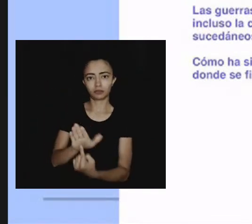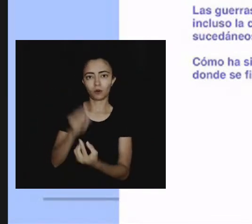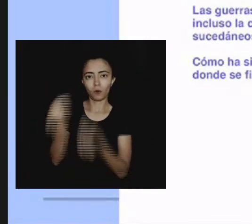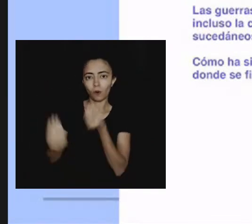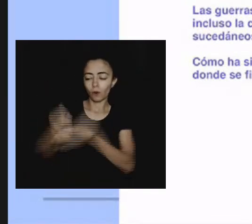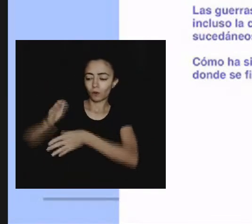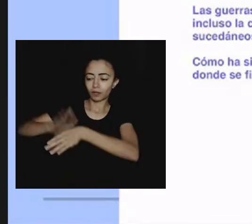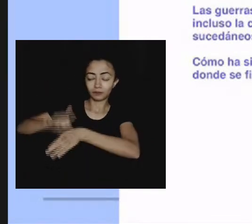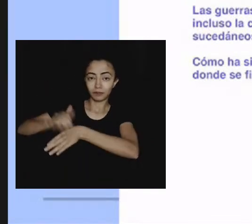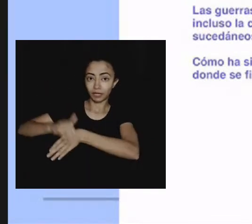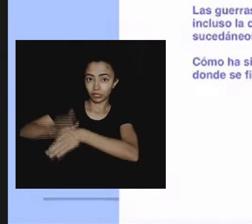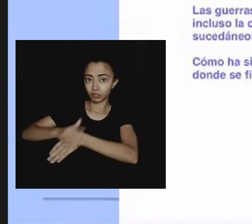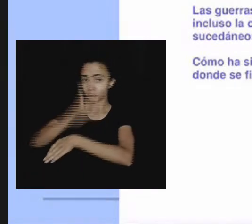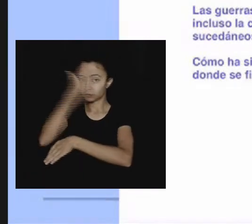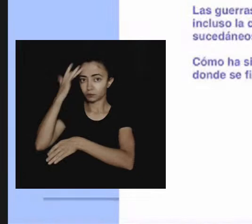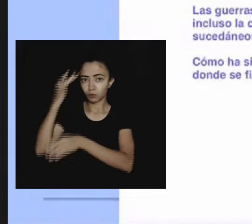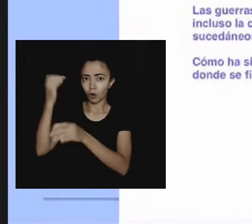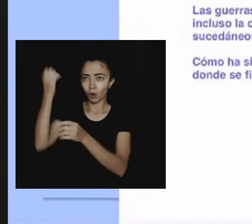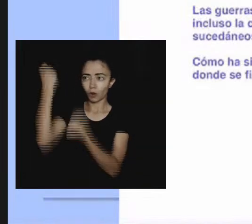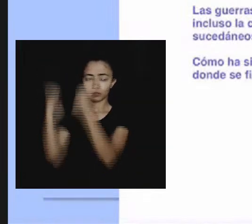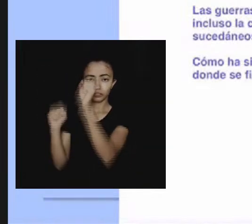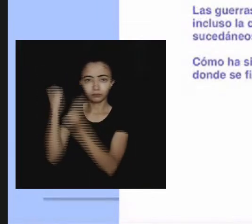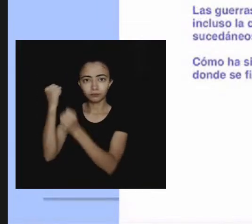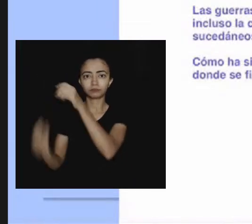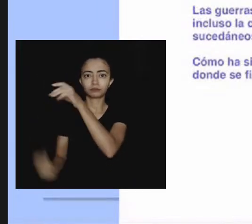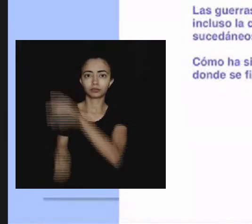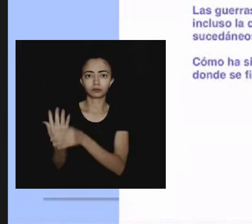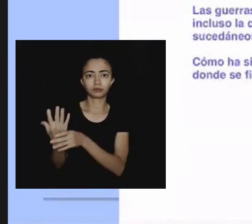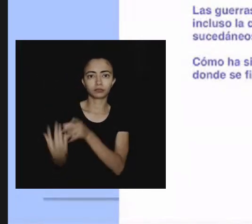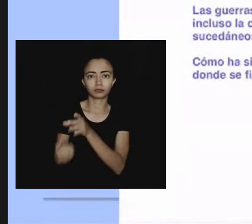This shows the behavior of the